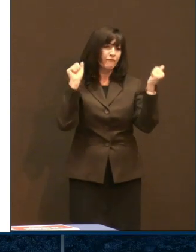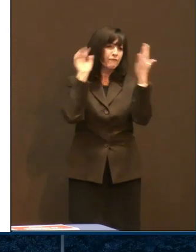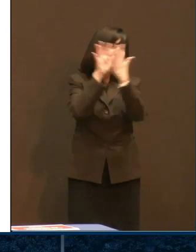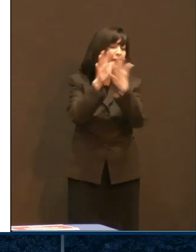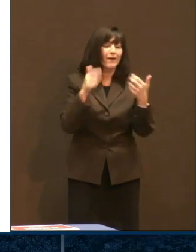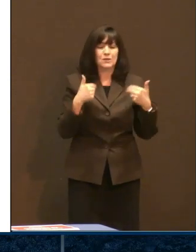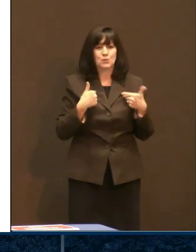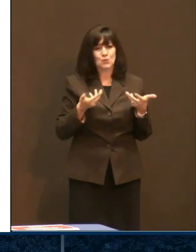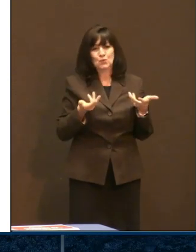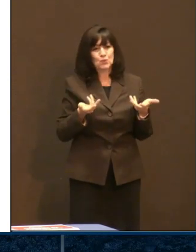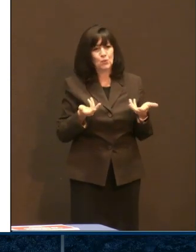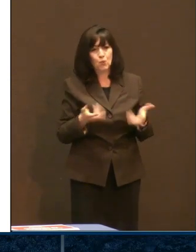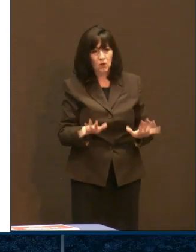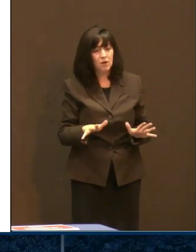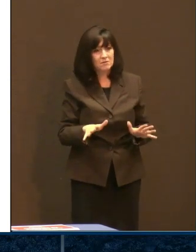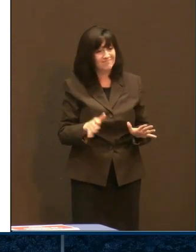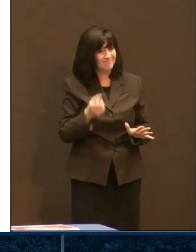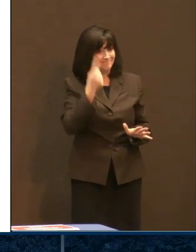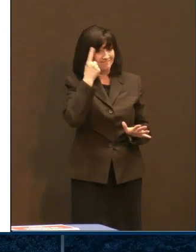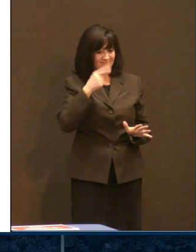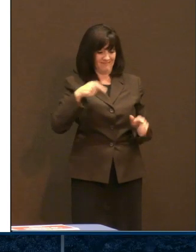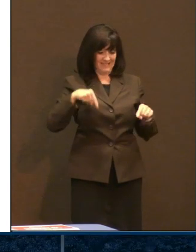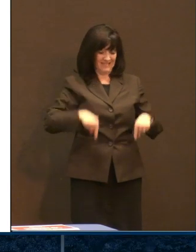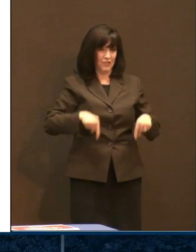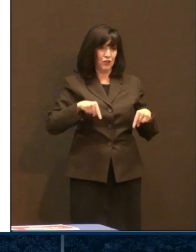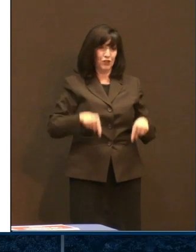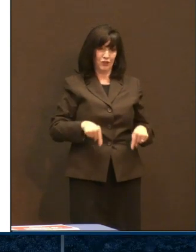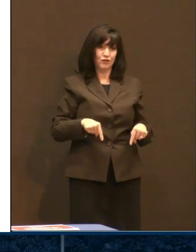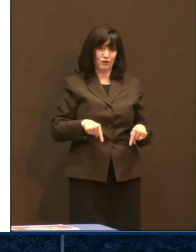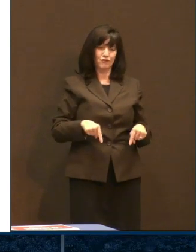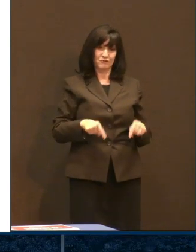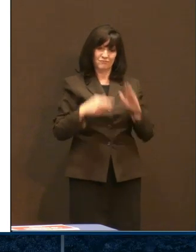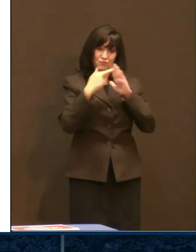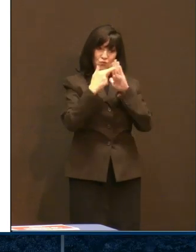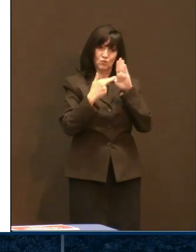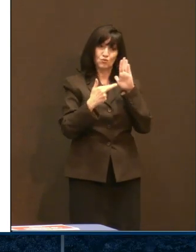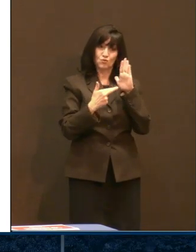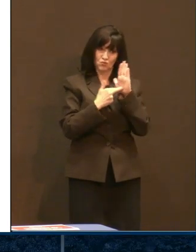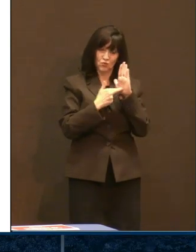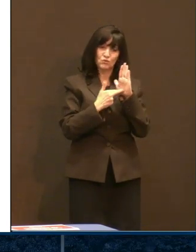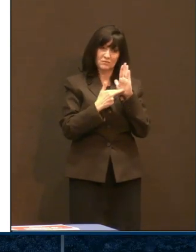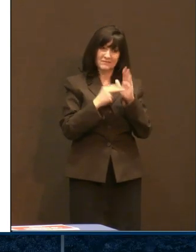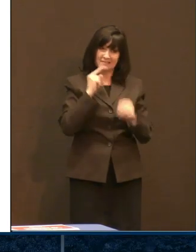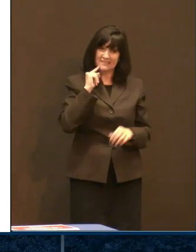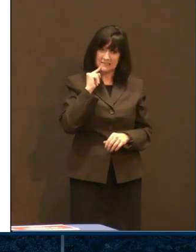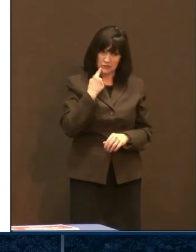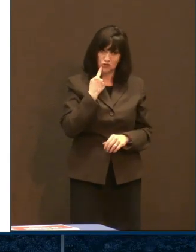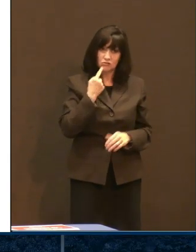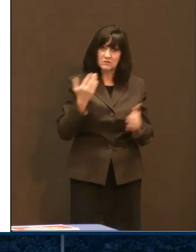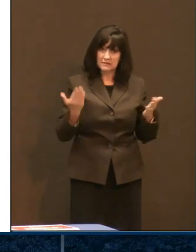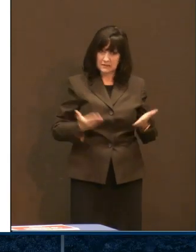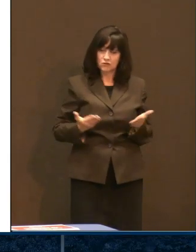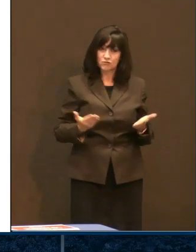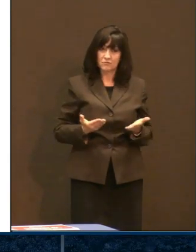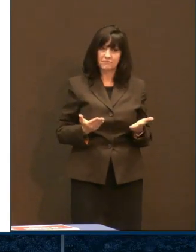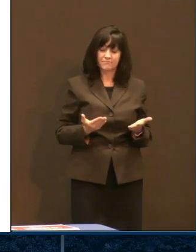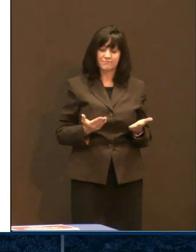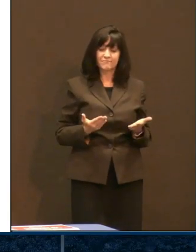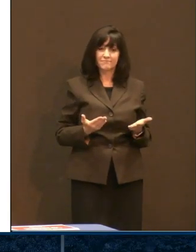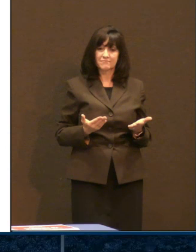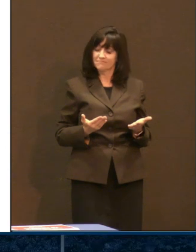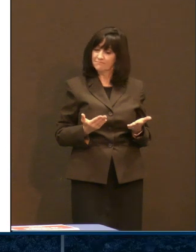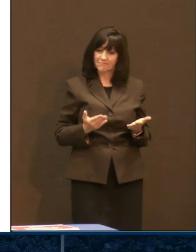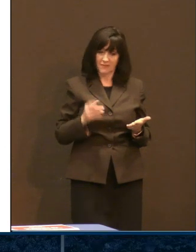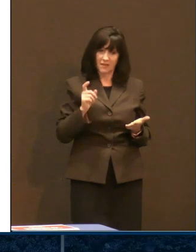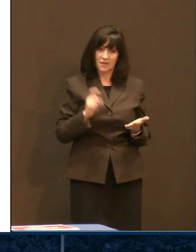enforce some of the restrictions, and we've tried to do that respectfully but seriously. And I think that's the most effective way to do